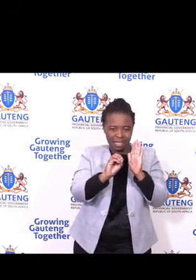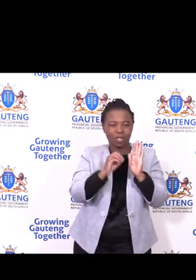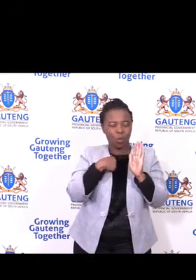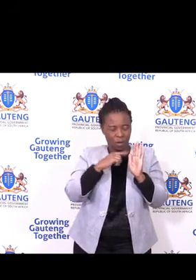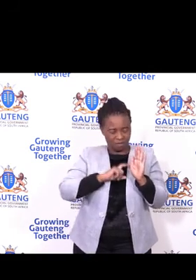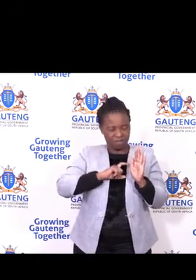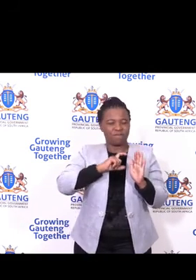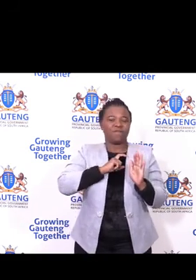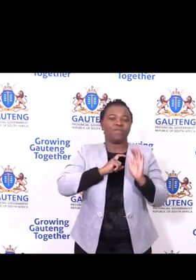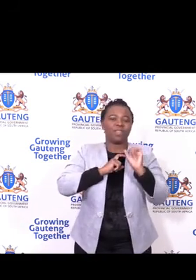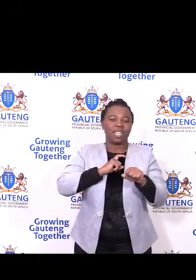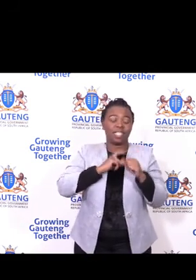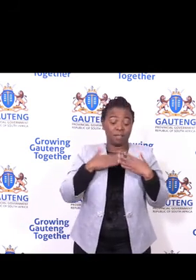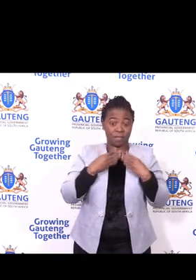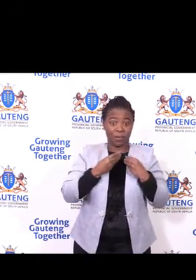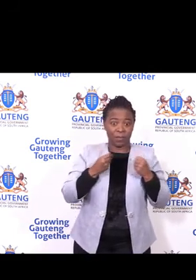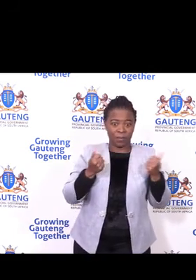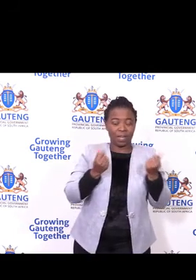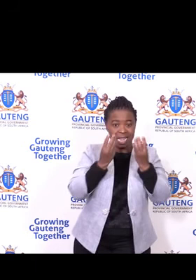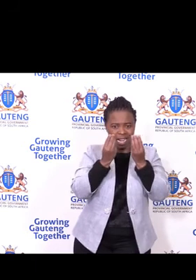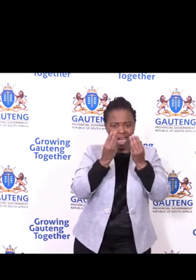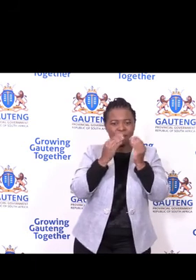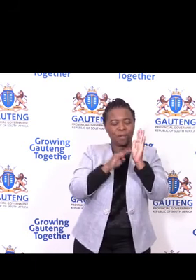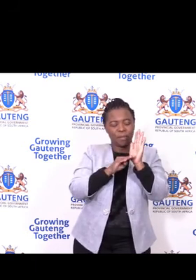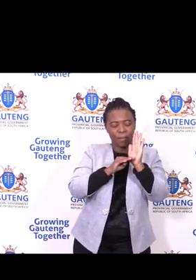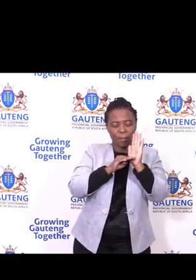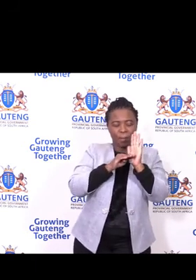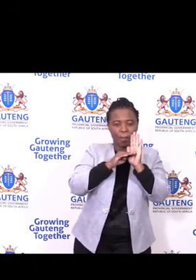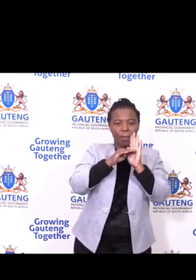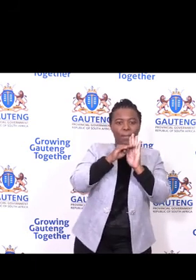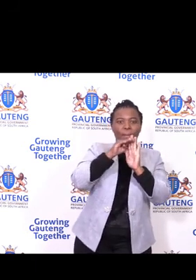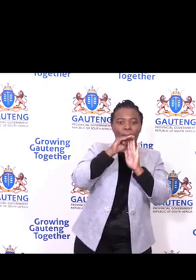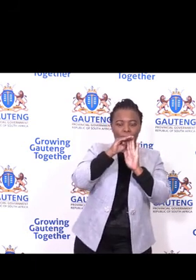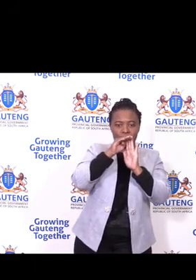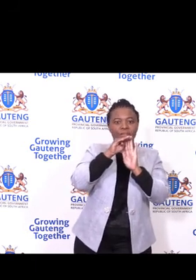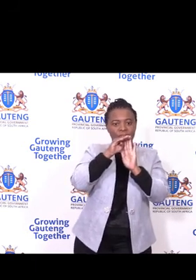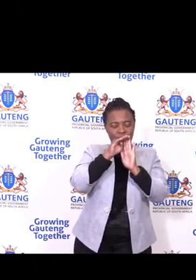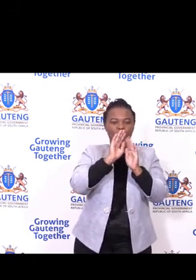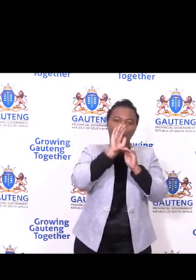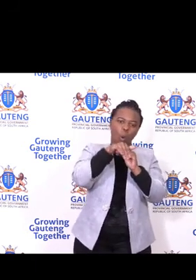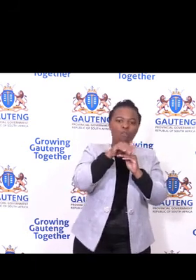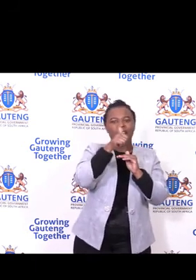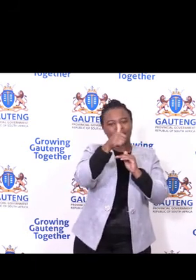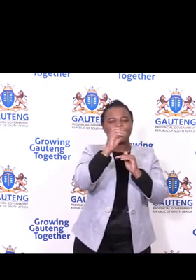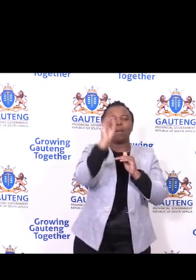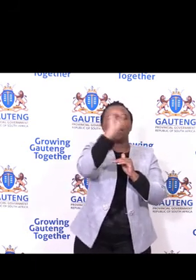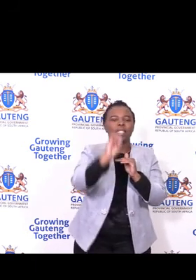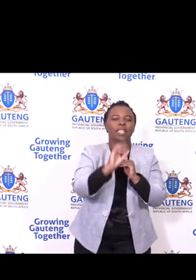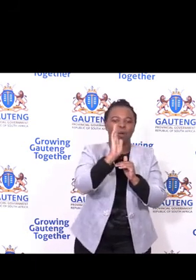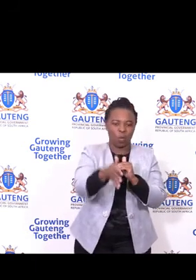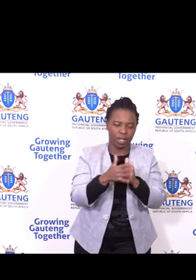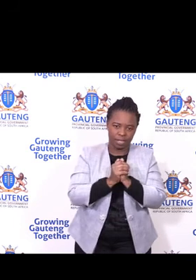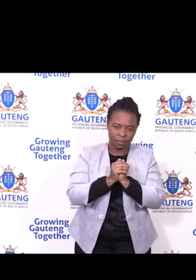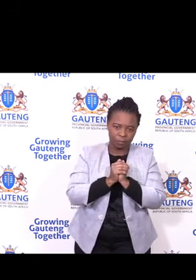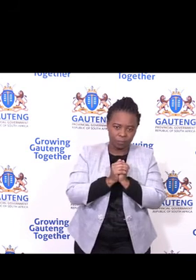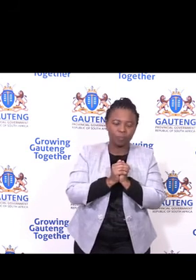our recovery rate will reach a proper figure of over 60%. And we